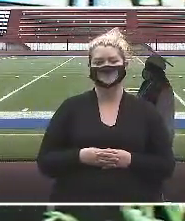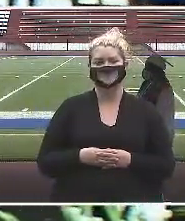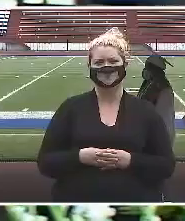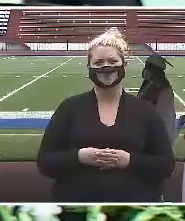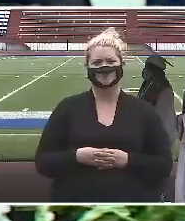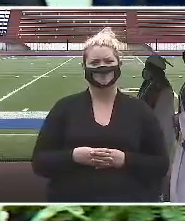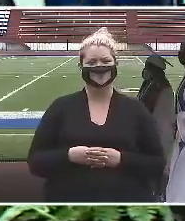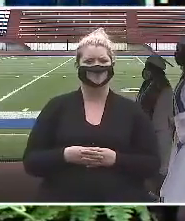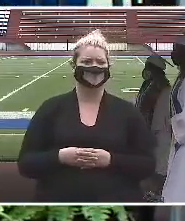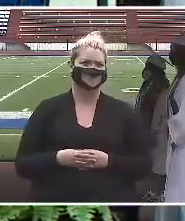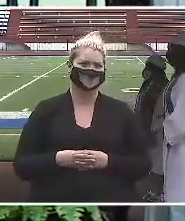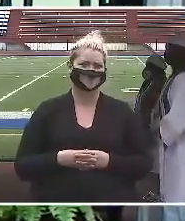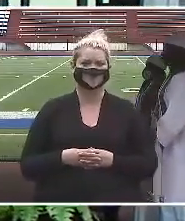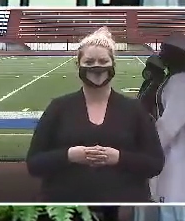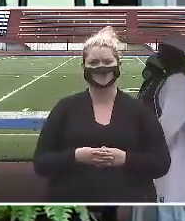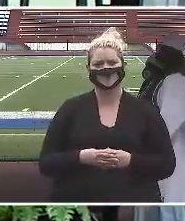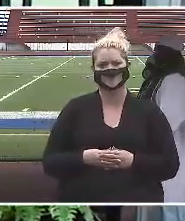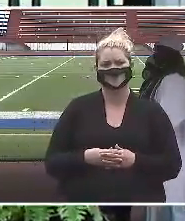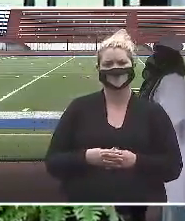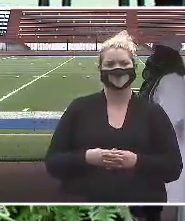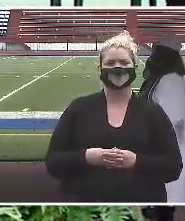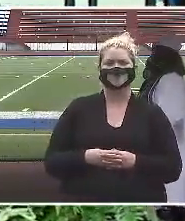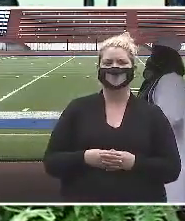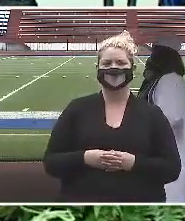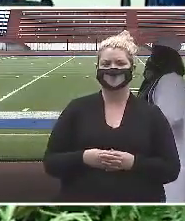Eduardo Lopez.